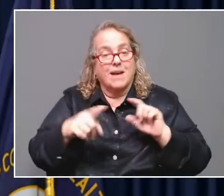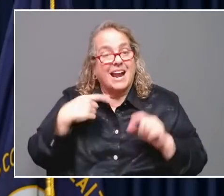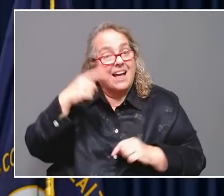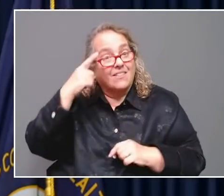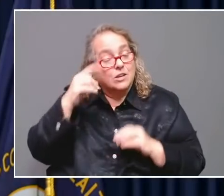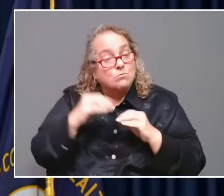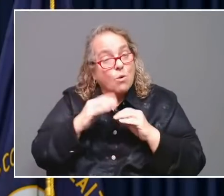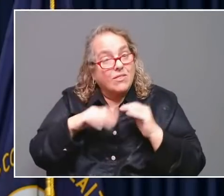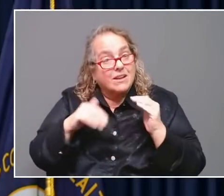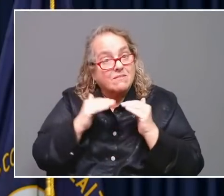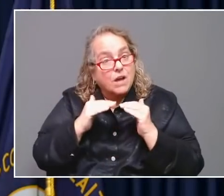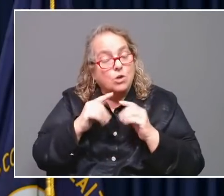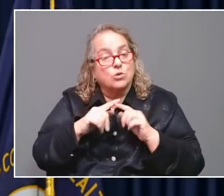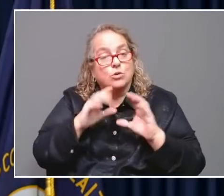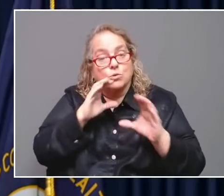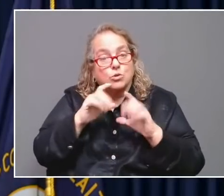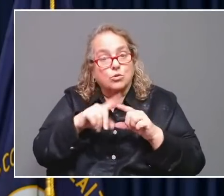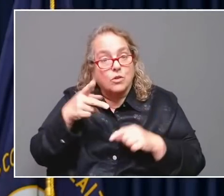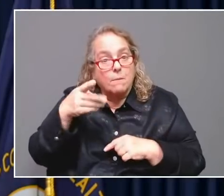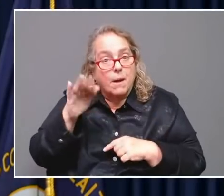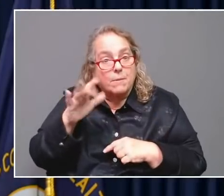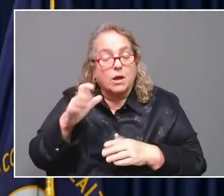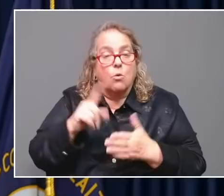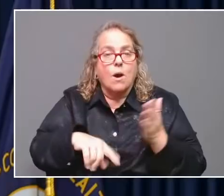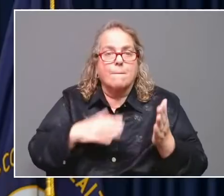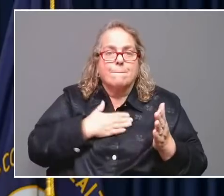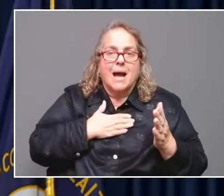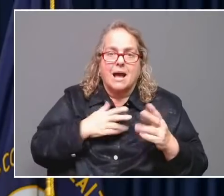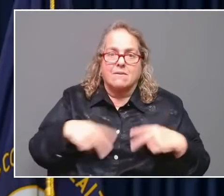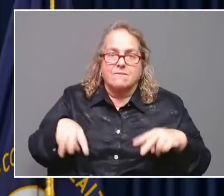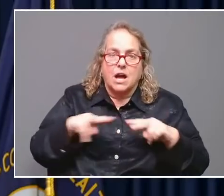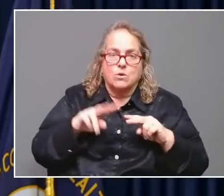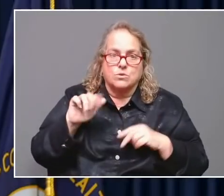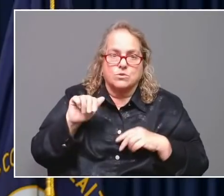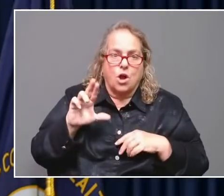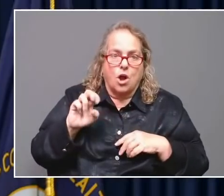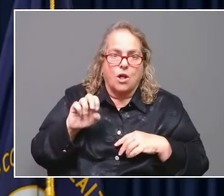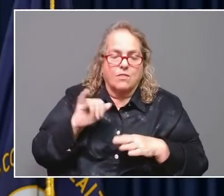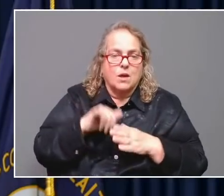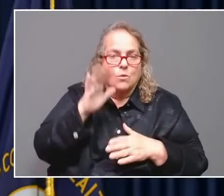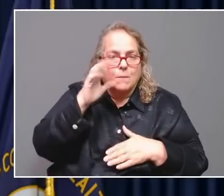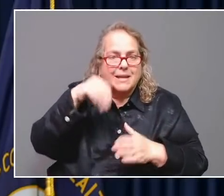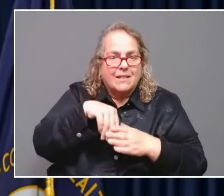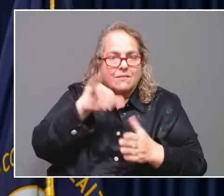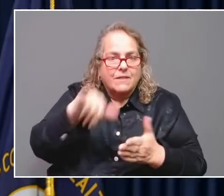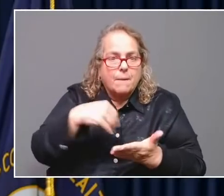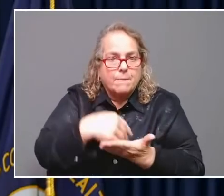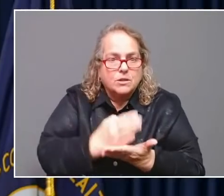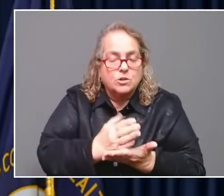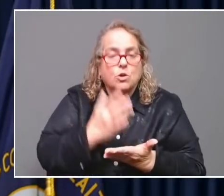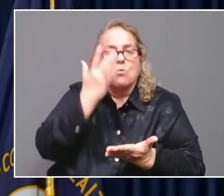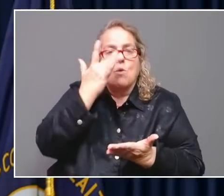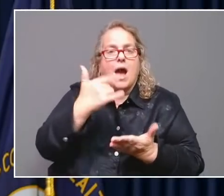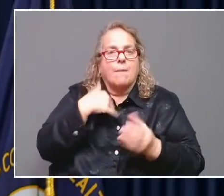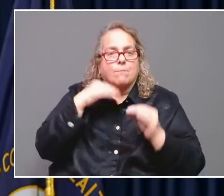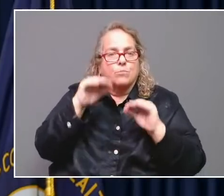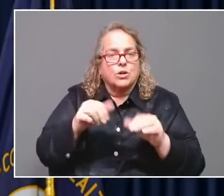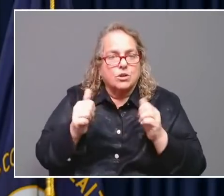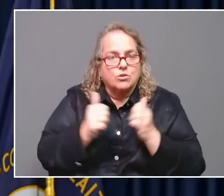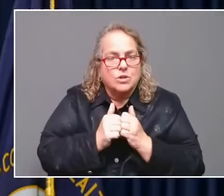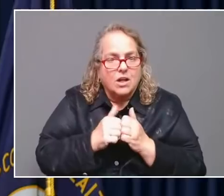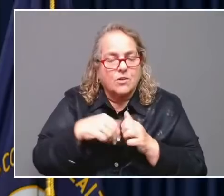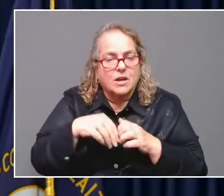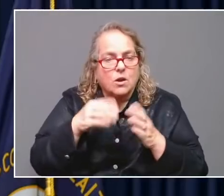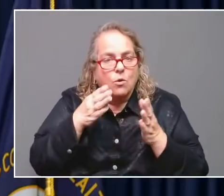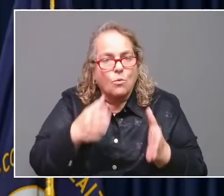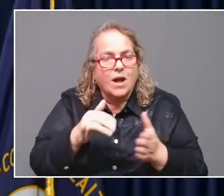communicate to the public what my values are that are going to be in that budget, why I'm putting it together in the way that I am.